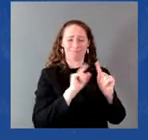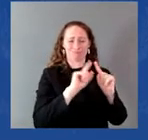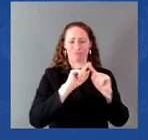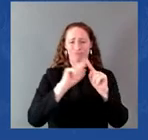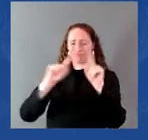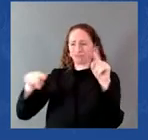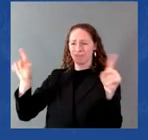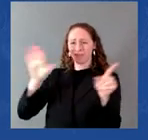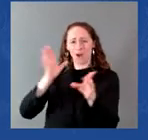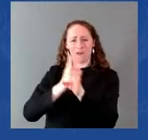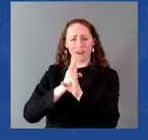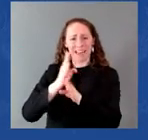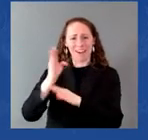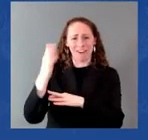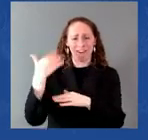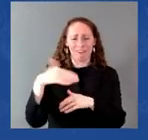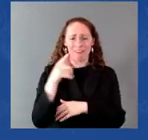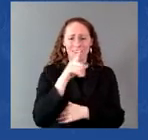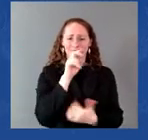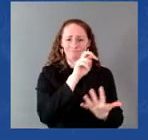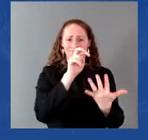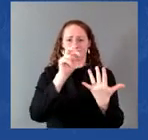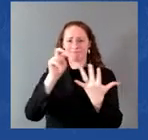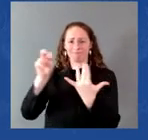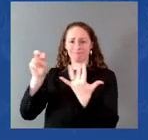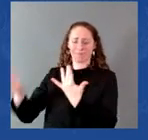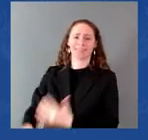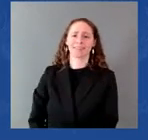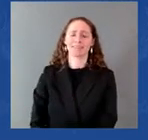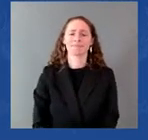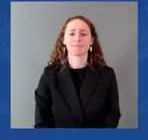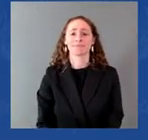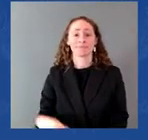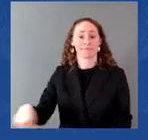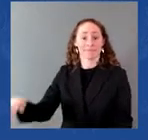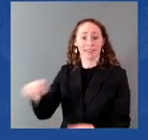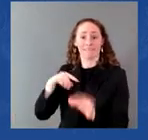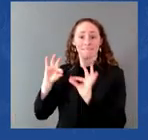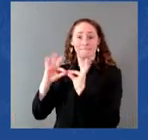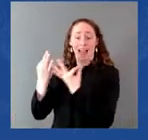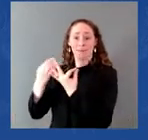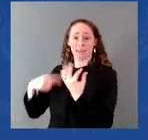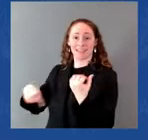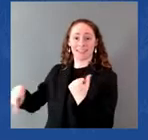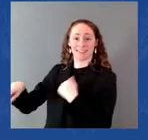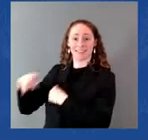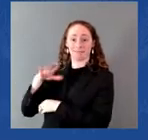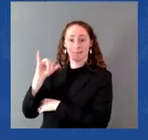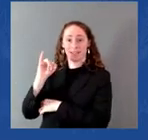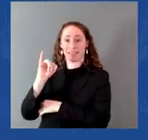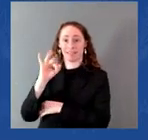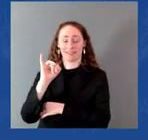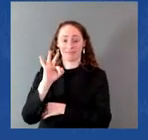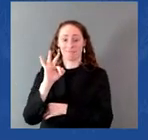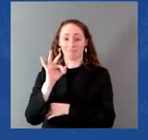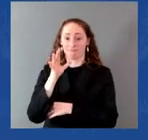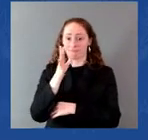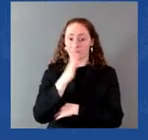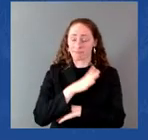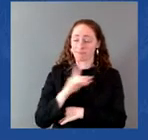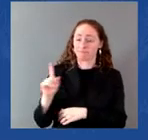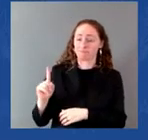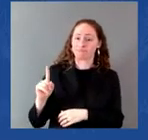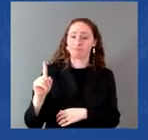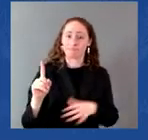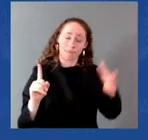family, no woman is as old as any man. That's the rule. Okay, so it's hell turning 30. I know, but you've all you've